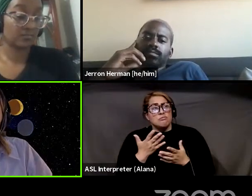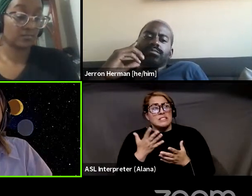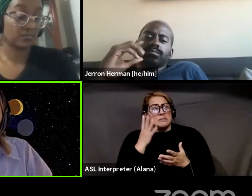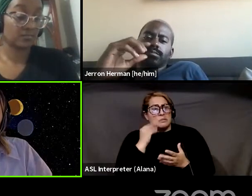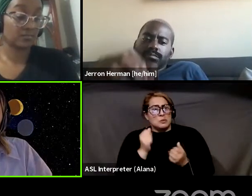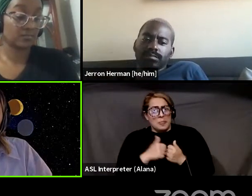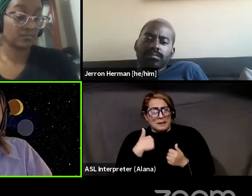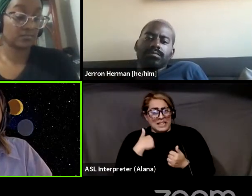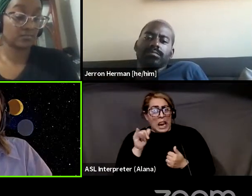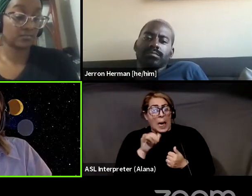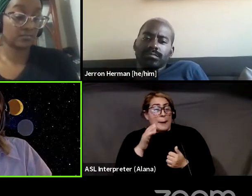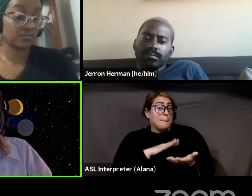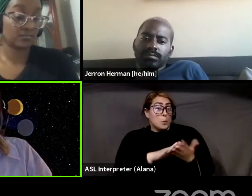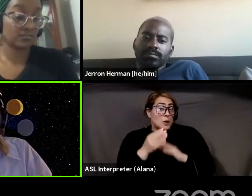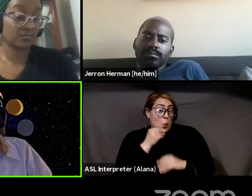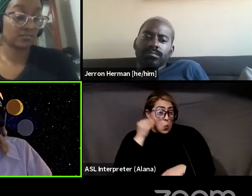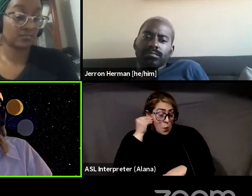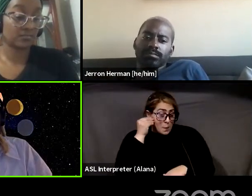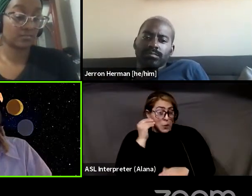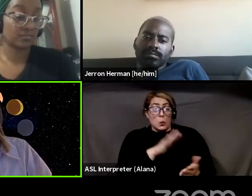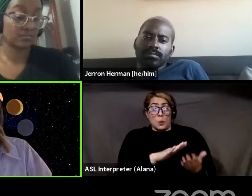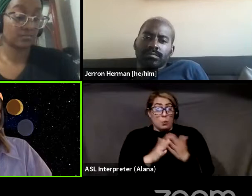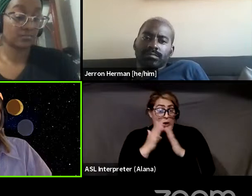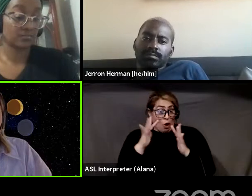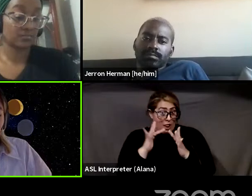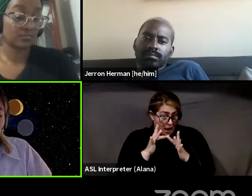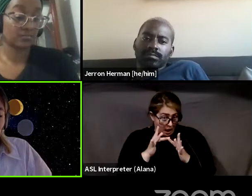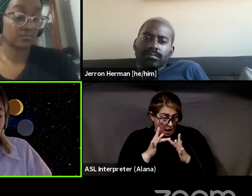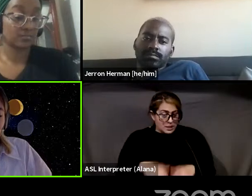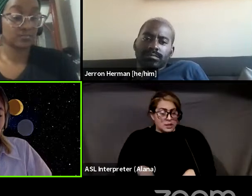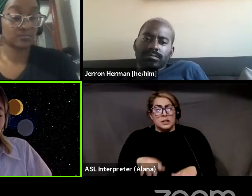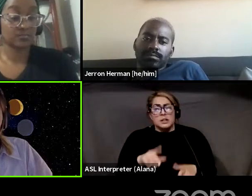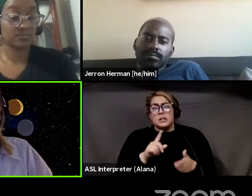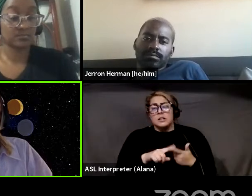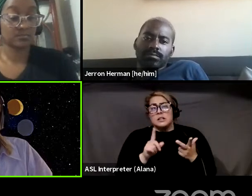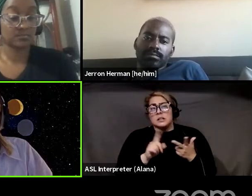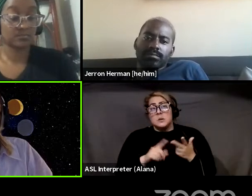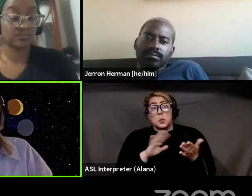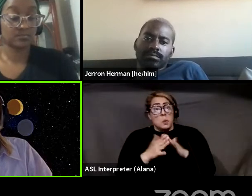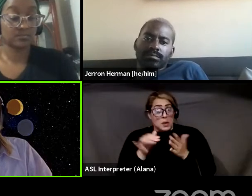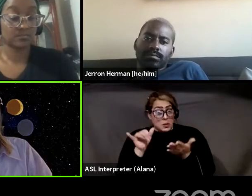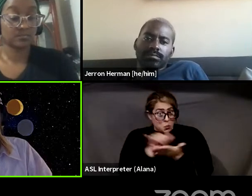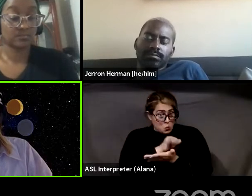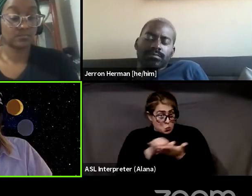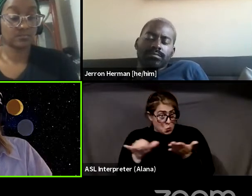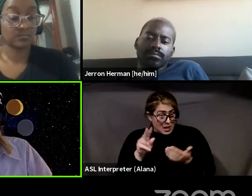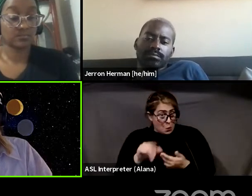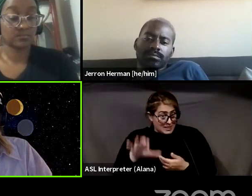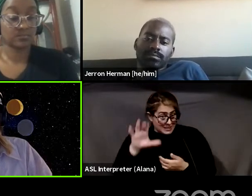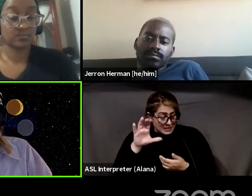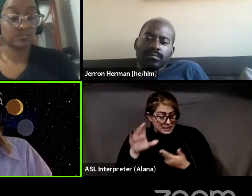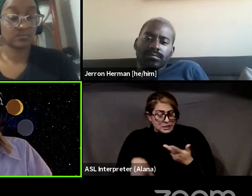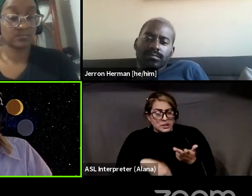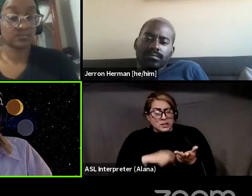home, for my community online, for my community in New York City,